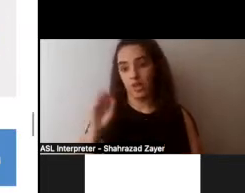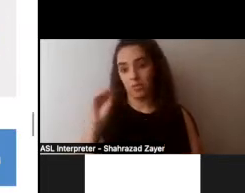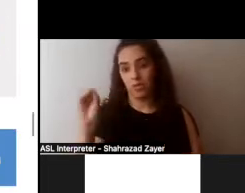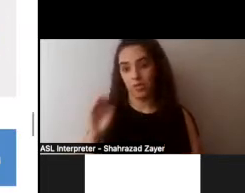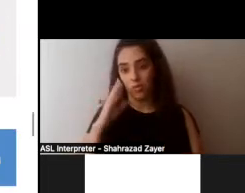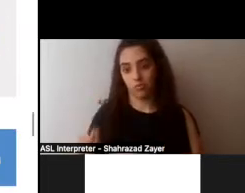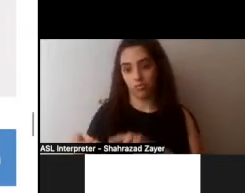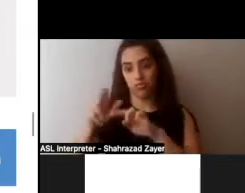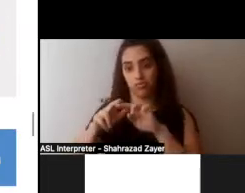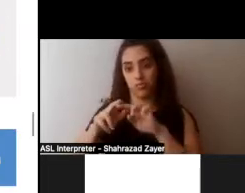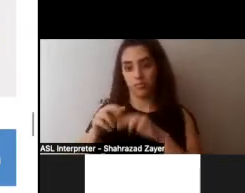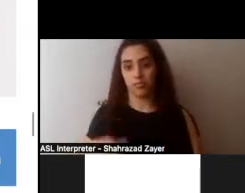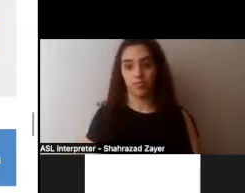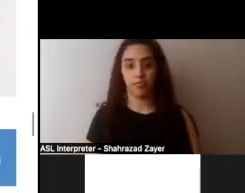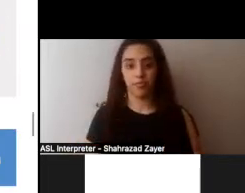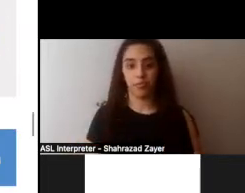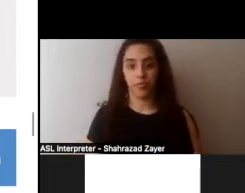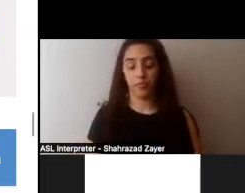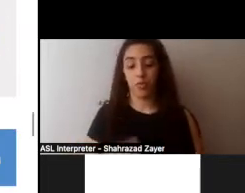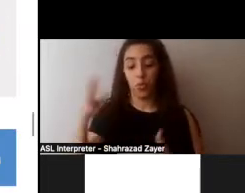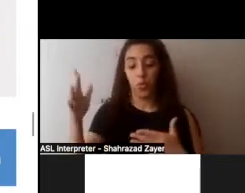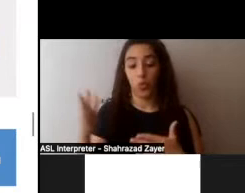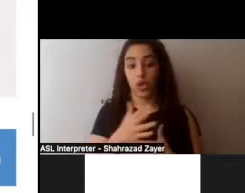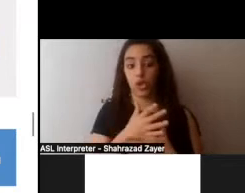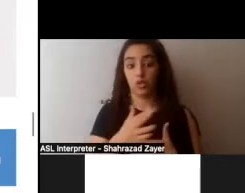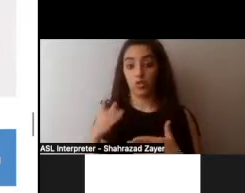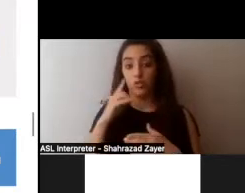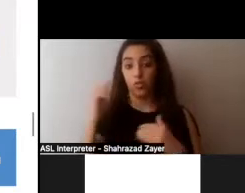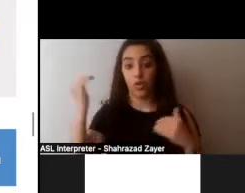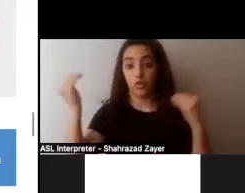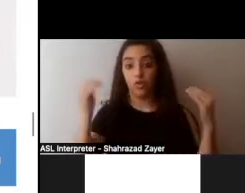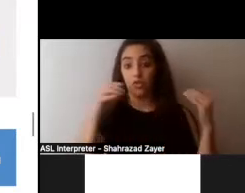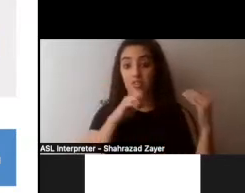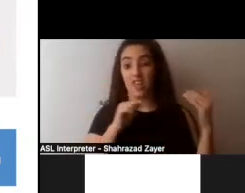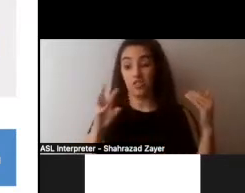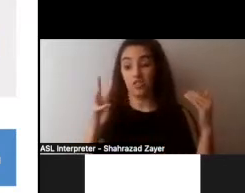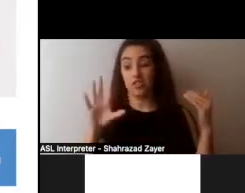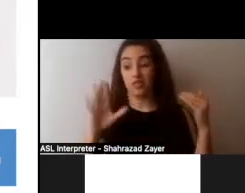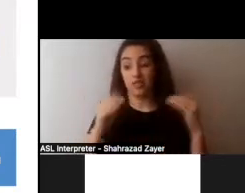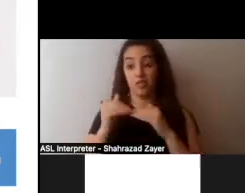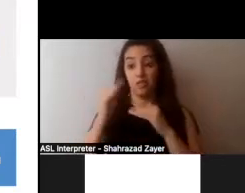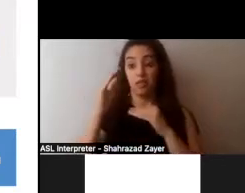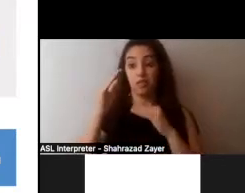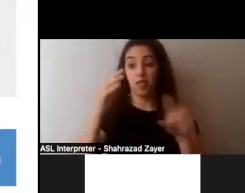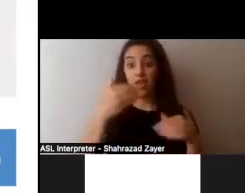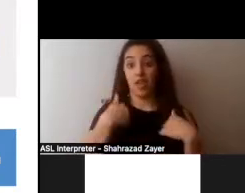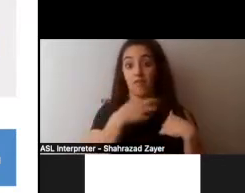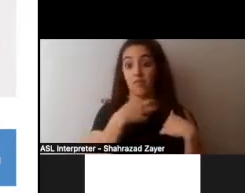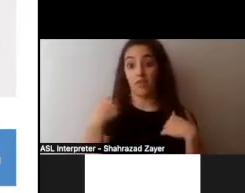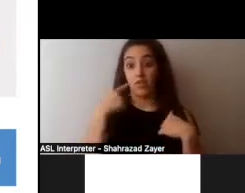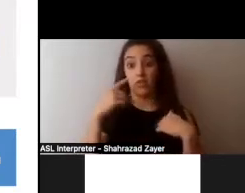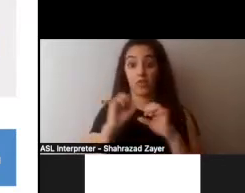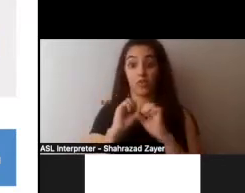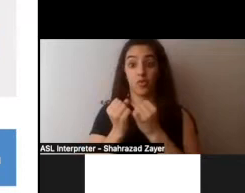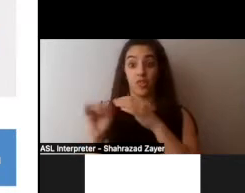The range of adults as age 65 plus who are at risk of social isolation